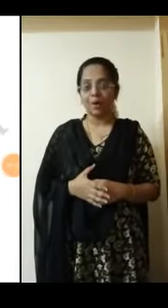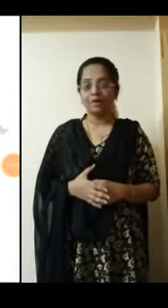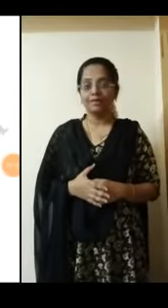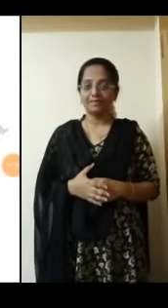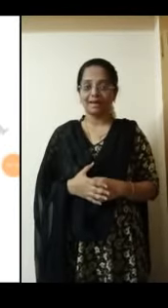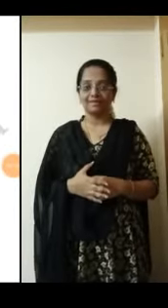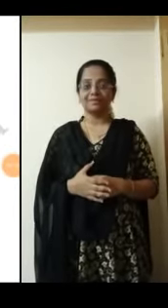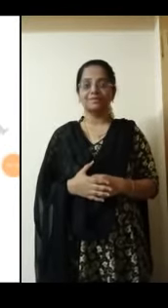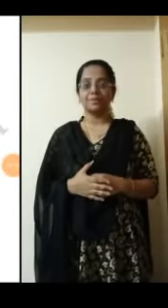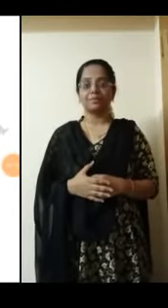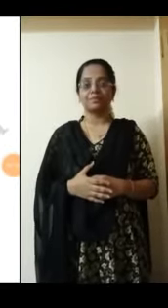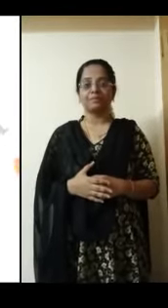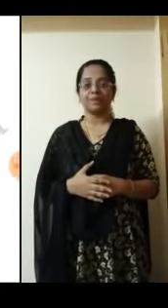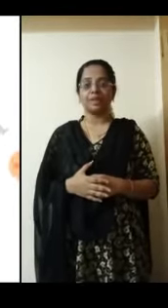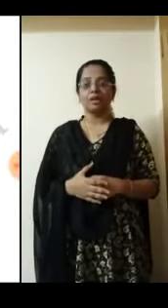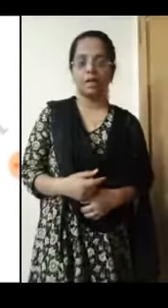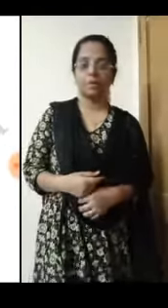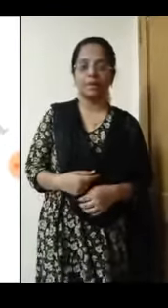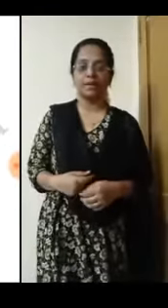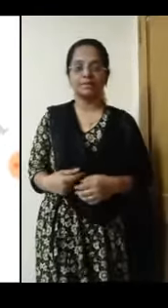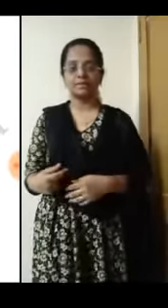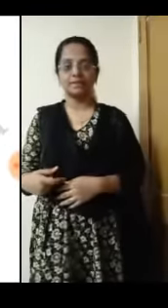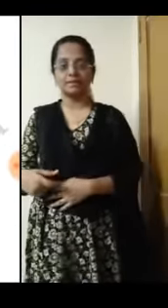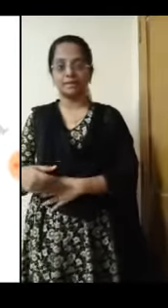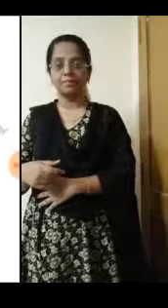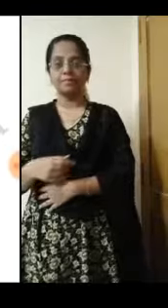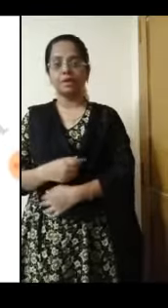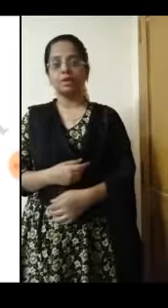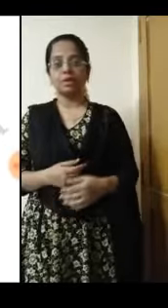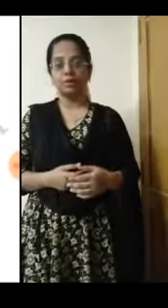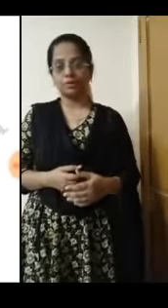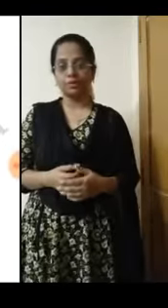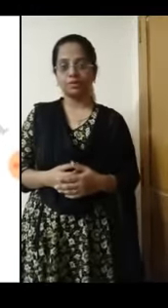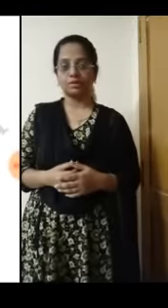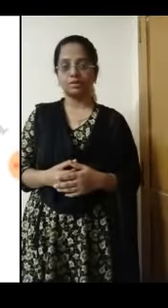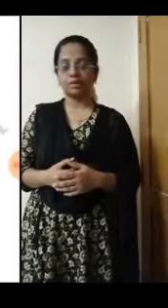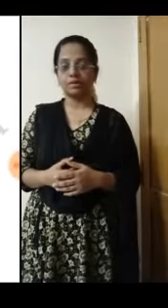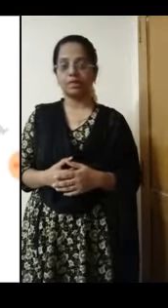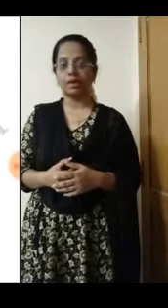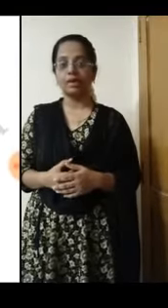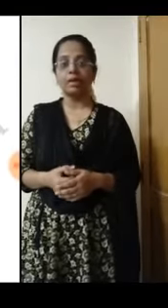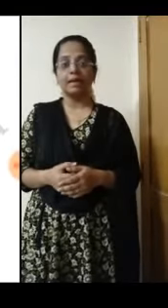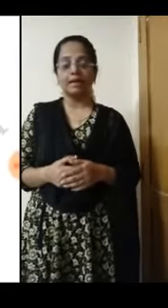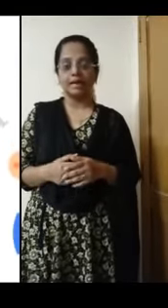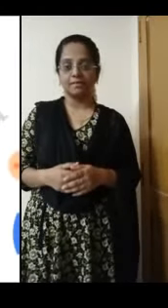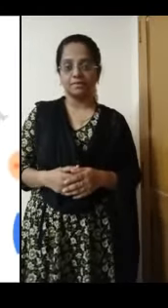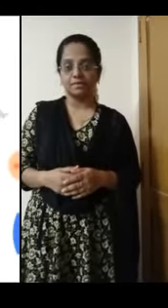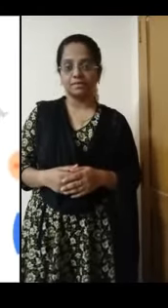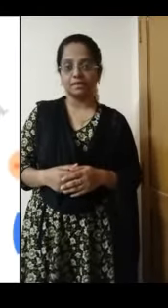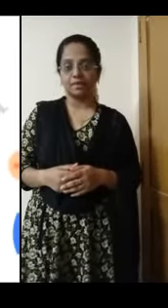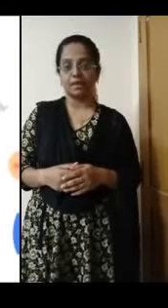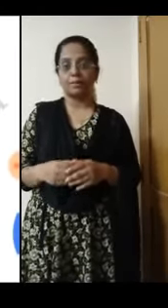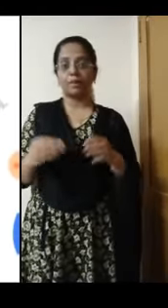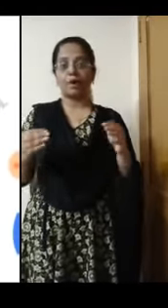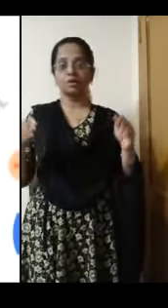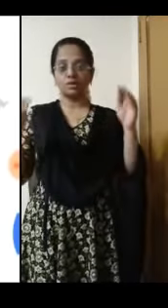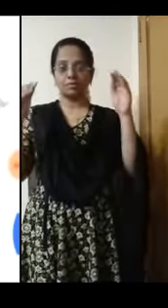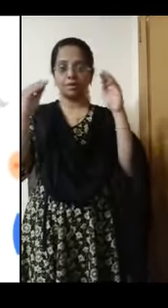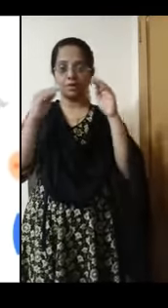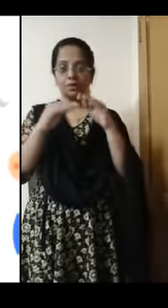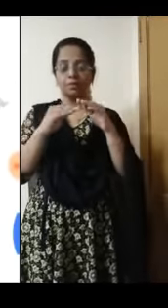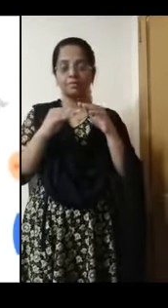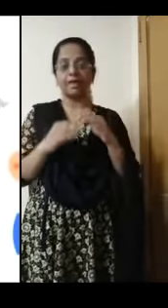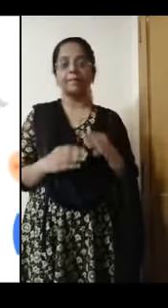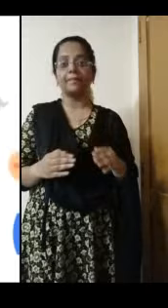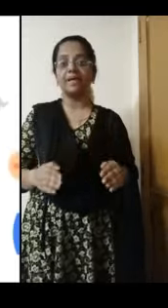you all like this poem. Now we can see some new words. Okay, eaves, the part of